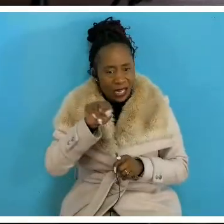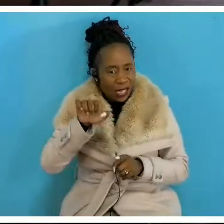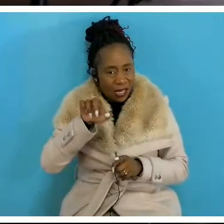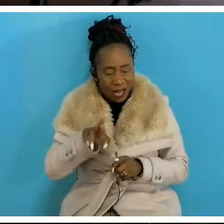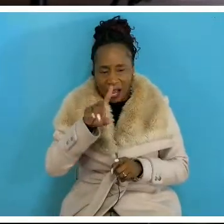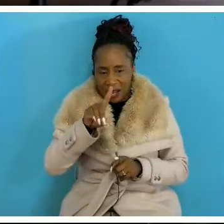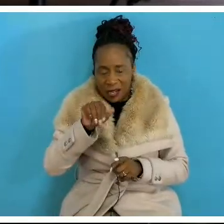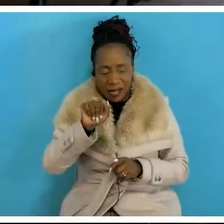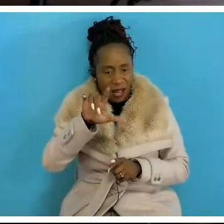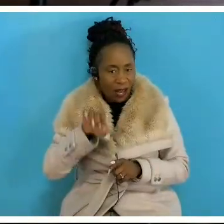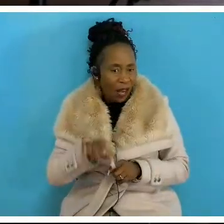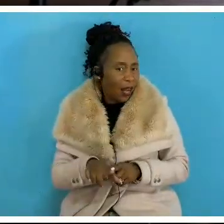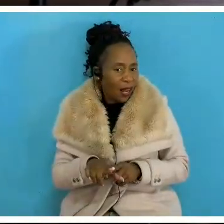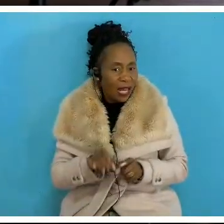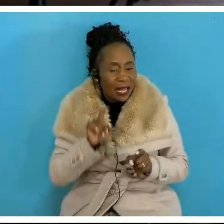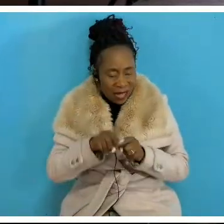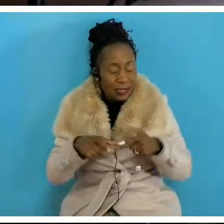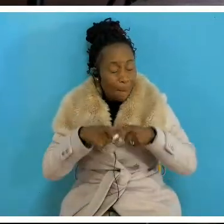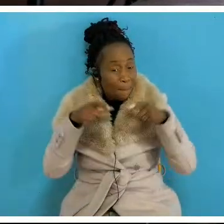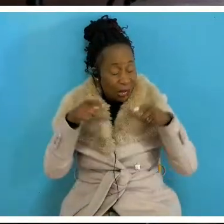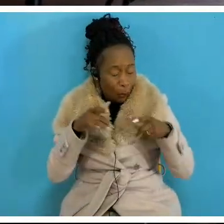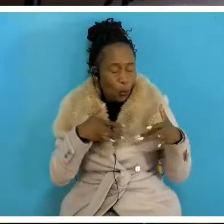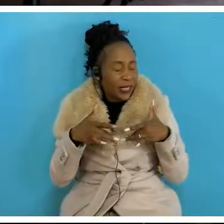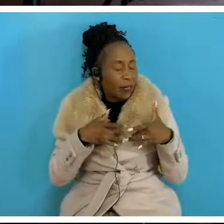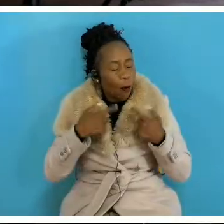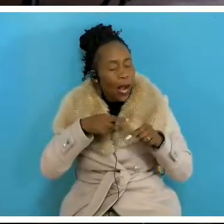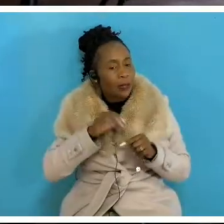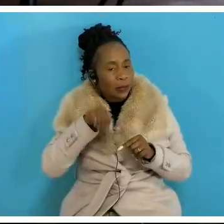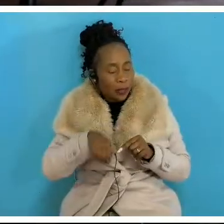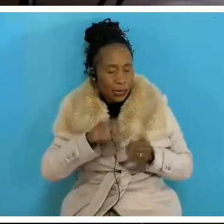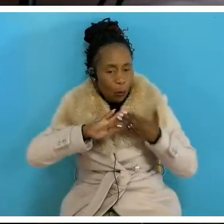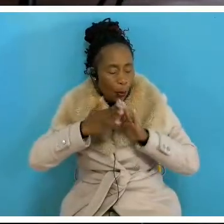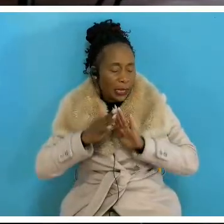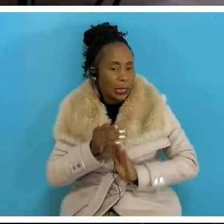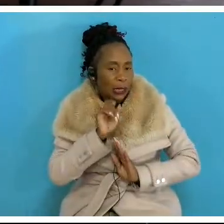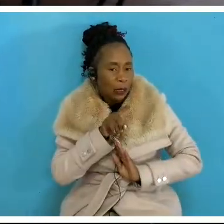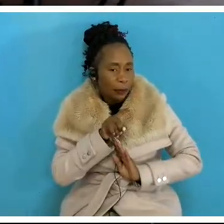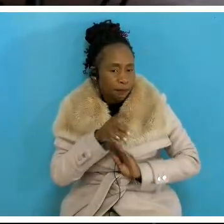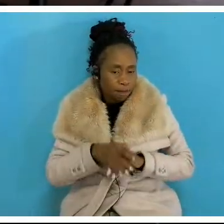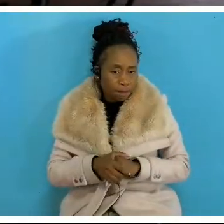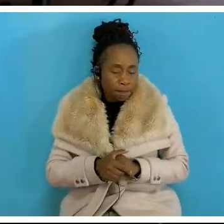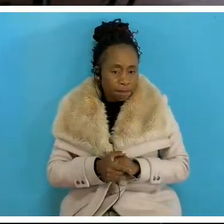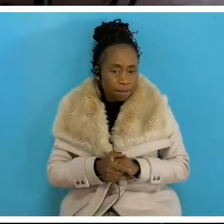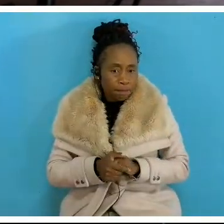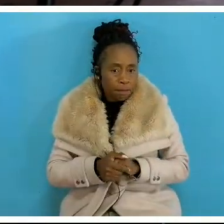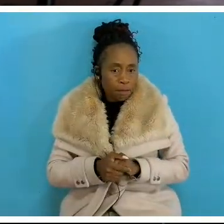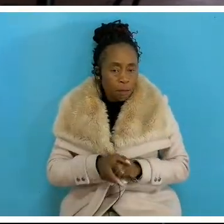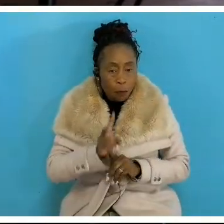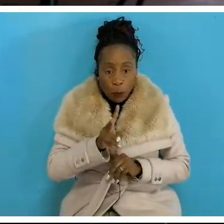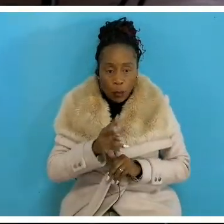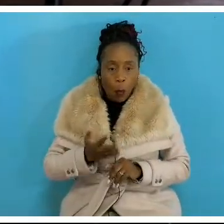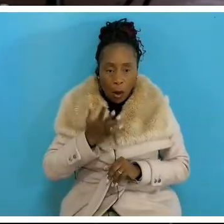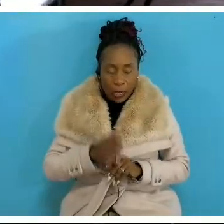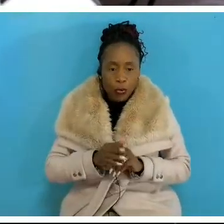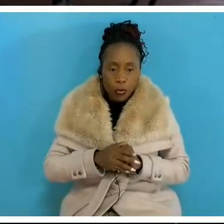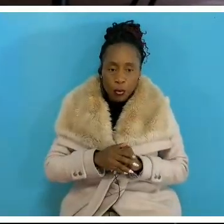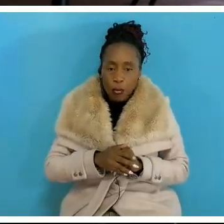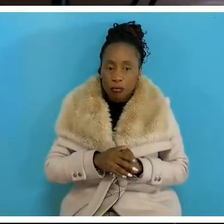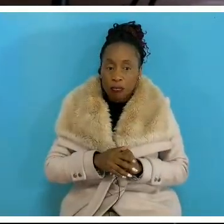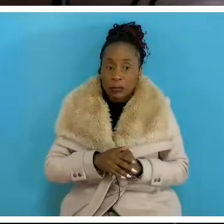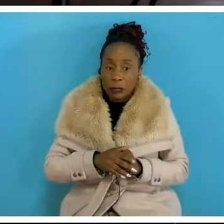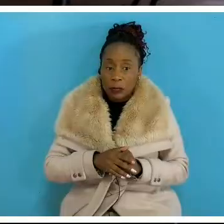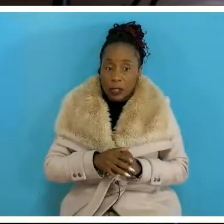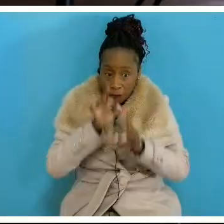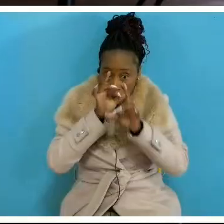Enderdale. And that is a big concern for us as a community. I also want to let you guys know